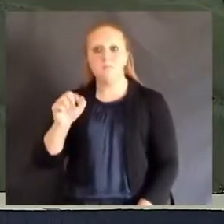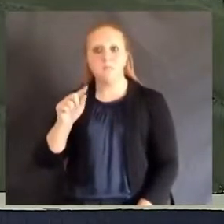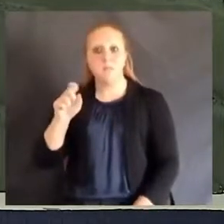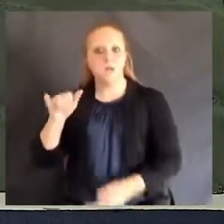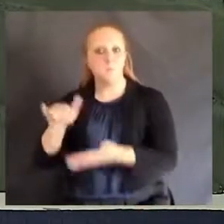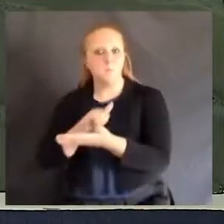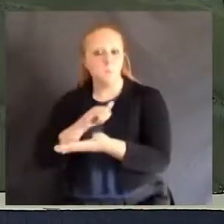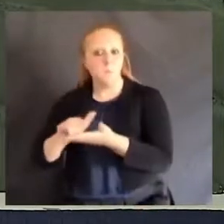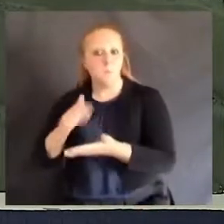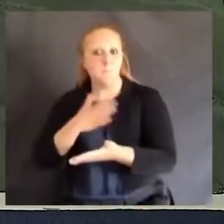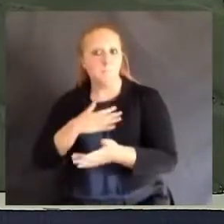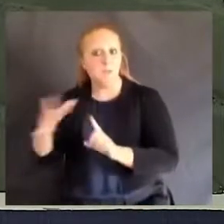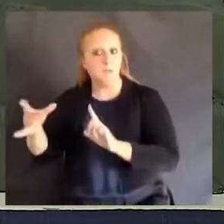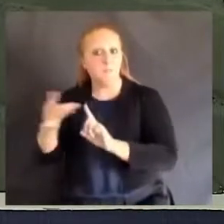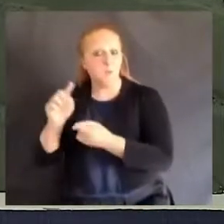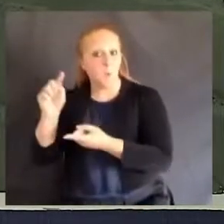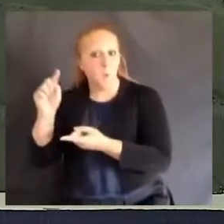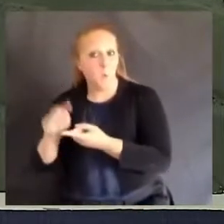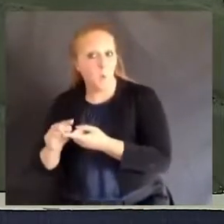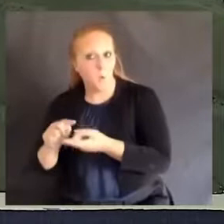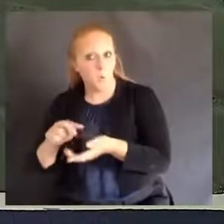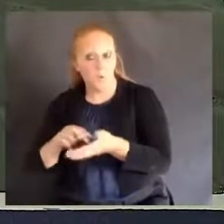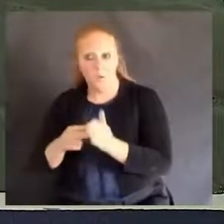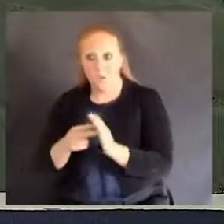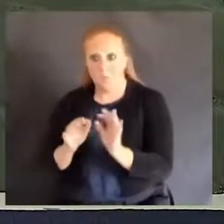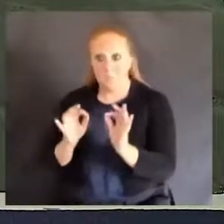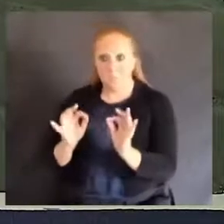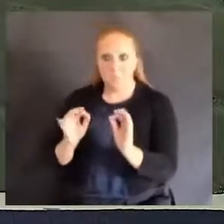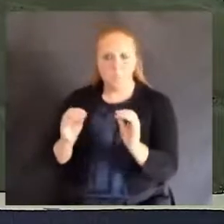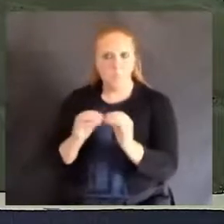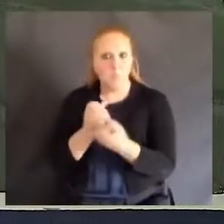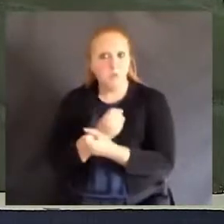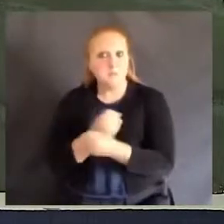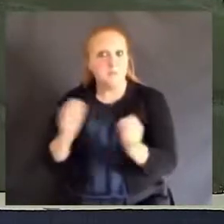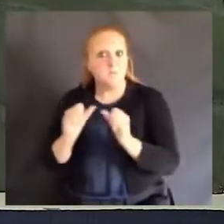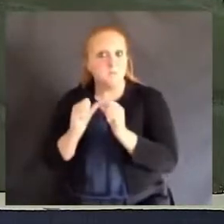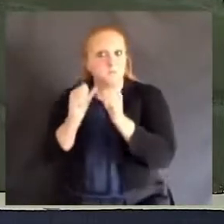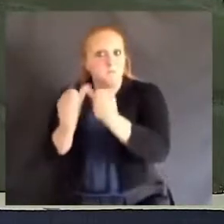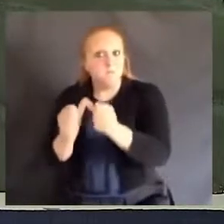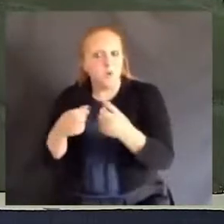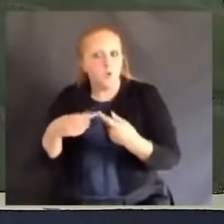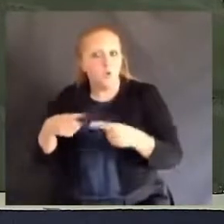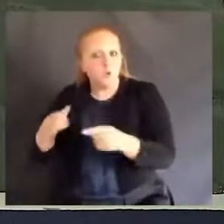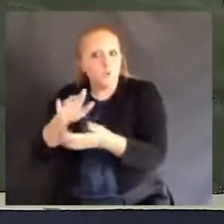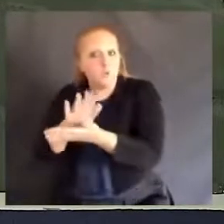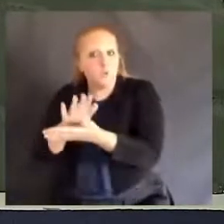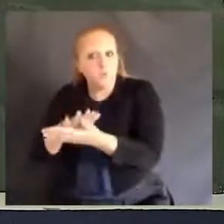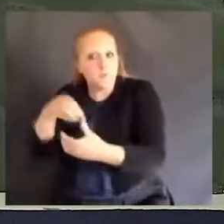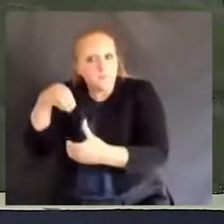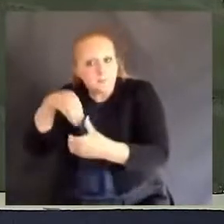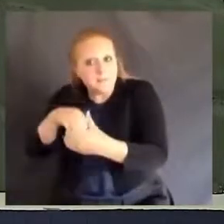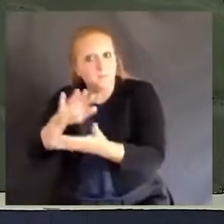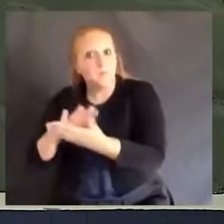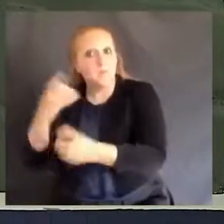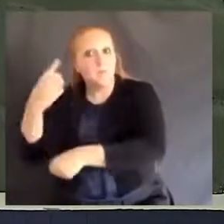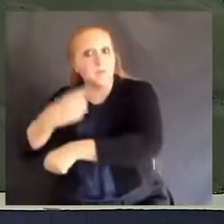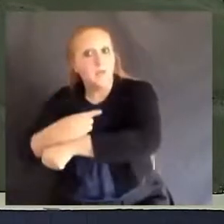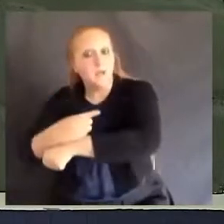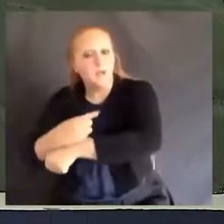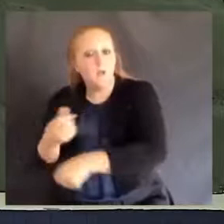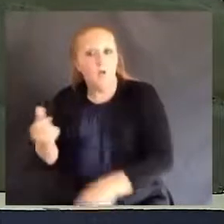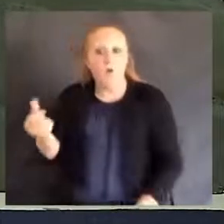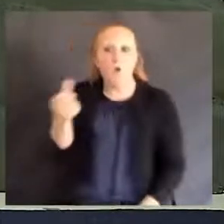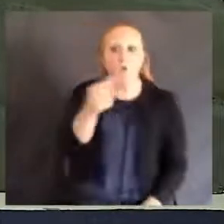it safe for me to actually have more in-school days than a school that has a higher infection